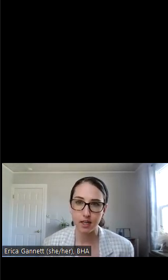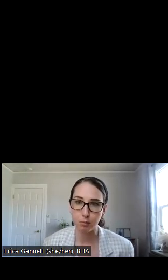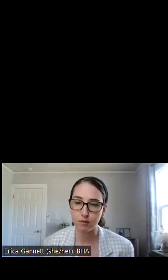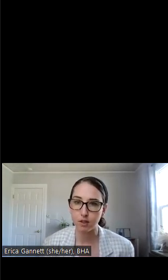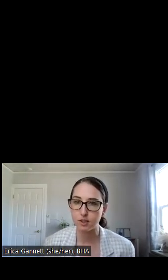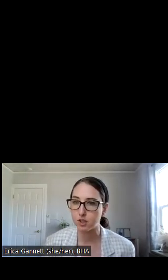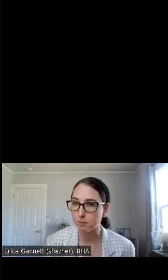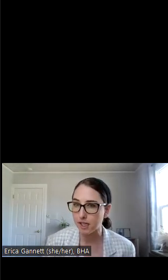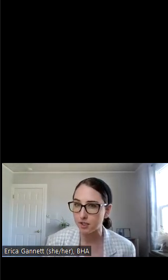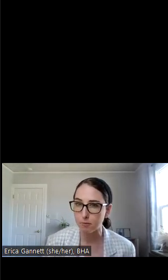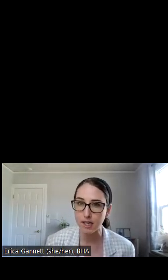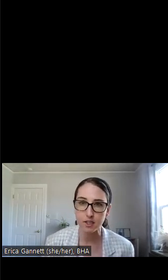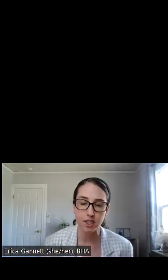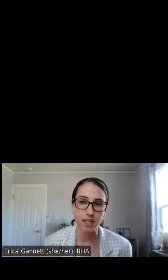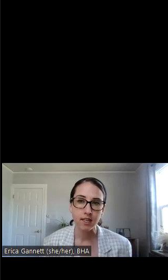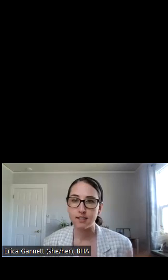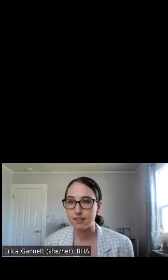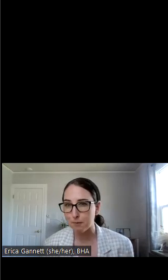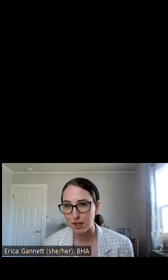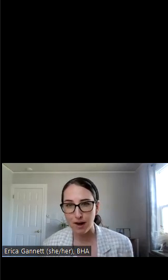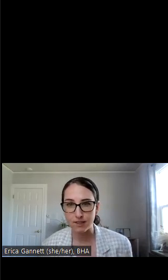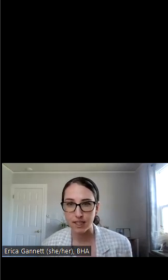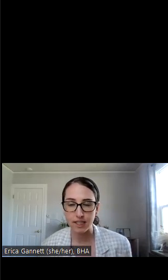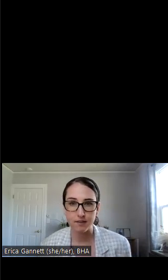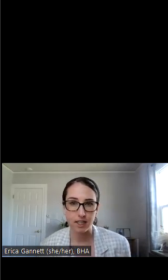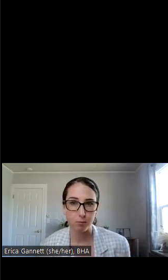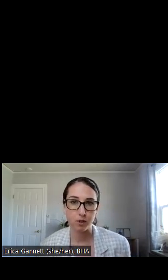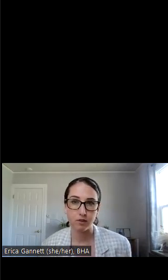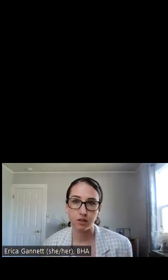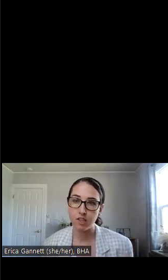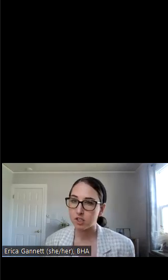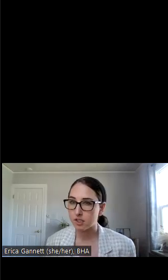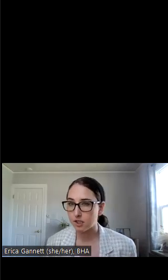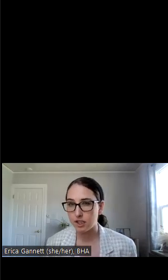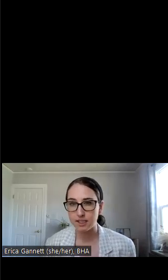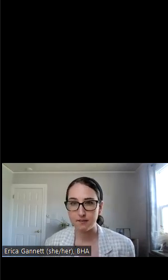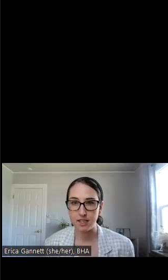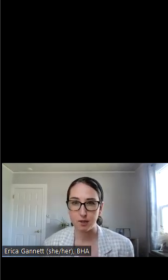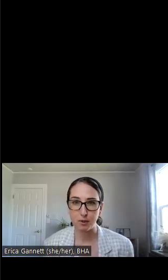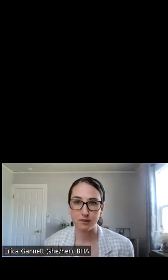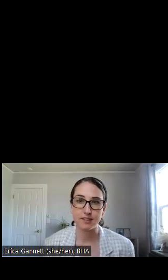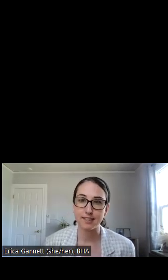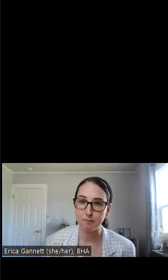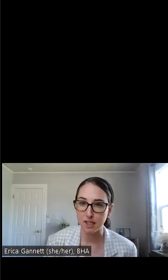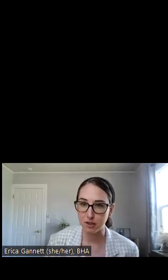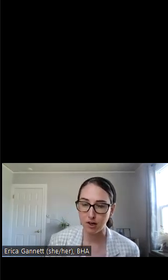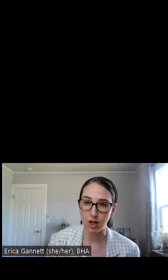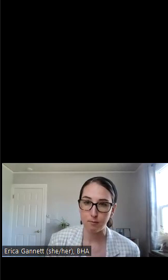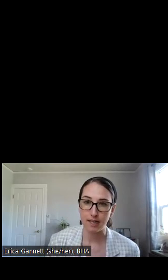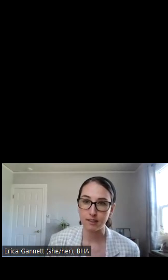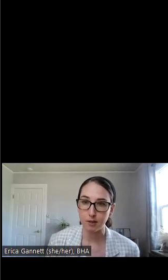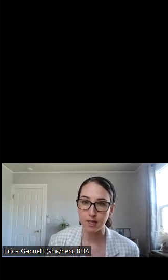safety net approval. So just because you're a BHA doesn't mean you have to get safety net approval. Just because you're getting safety net approval doesn't mean